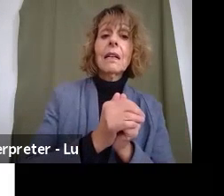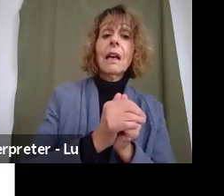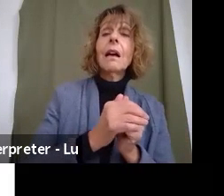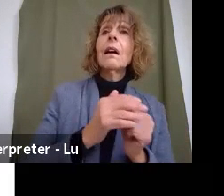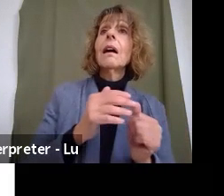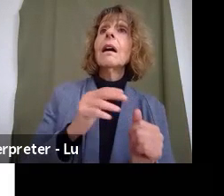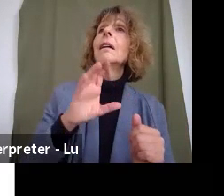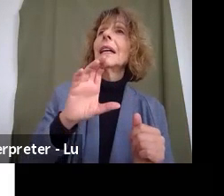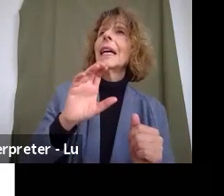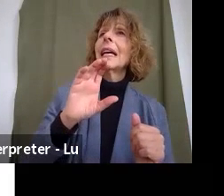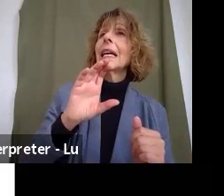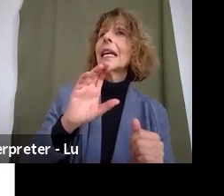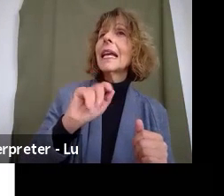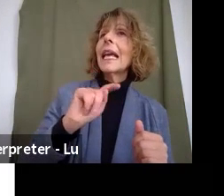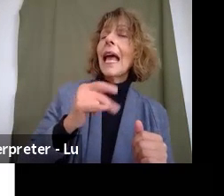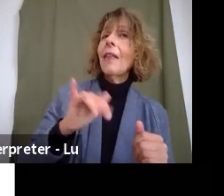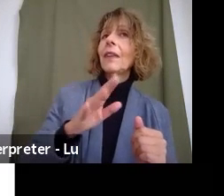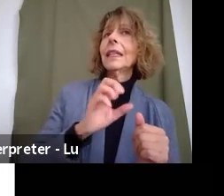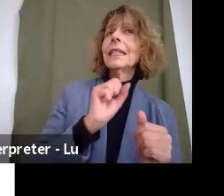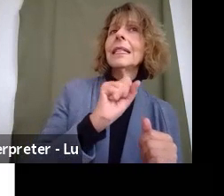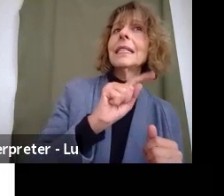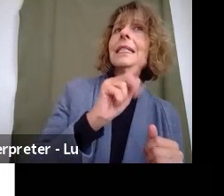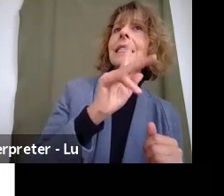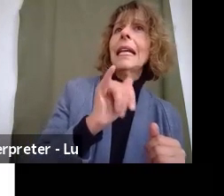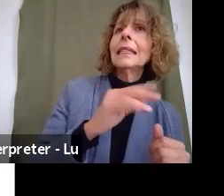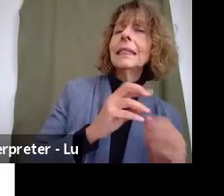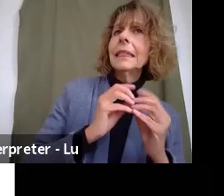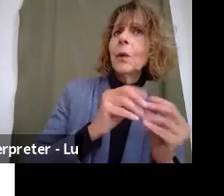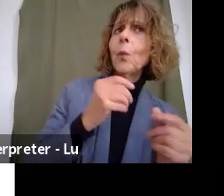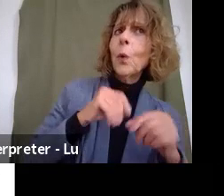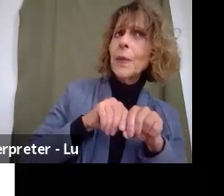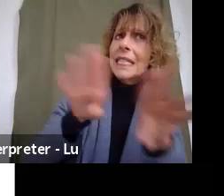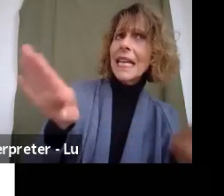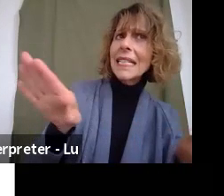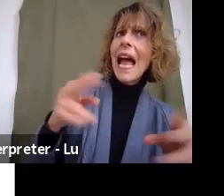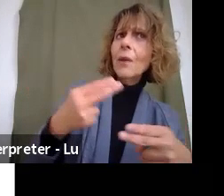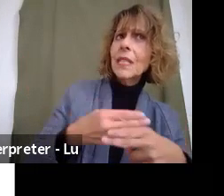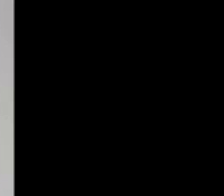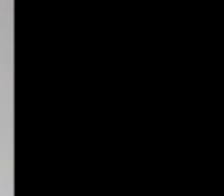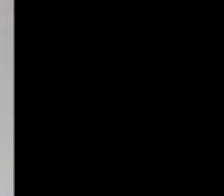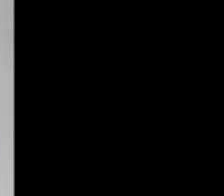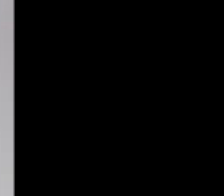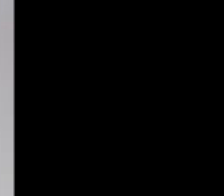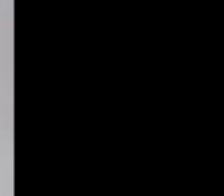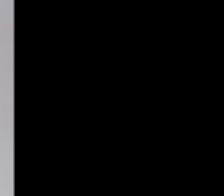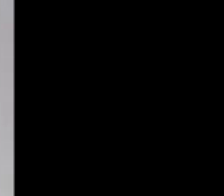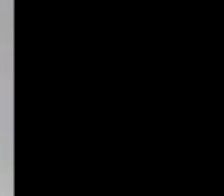Stace? I can absolutely do that. Yeah. Okay. All right, everybody. Bye-bye.